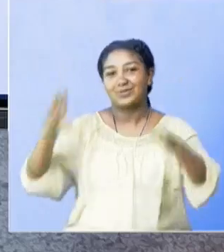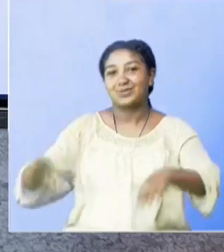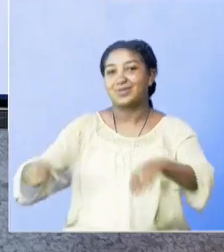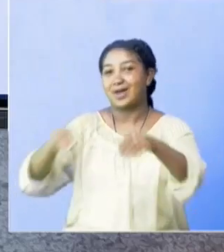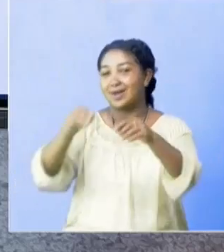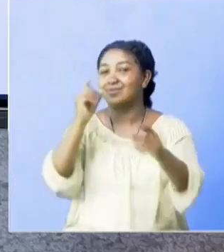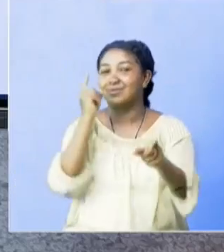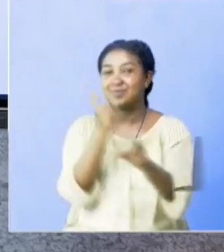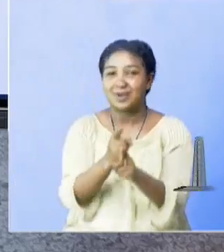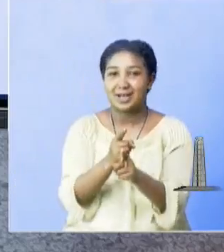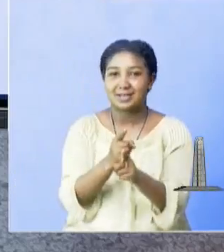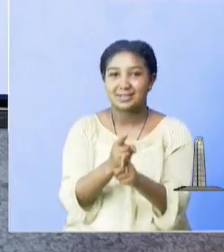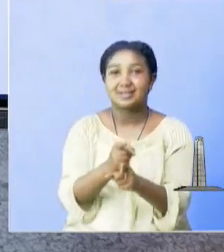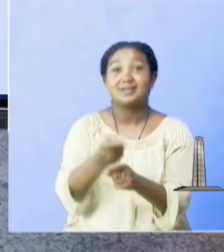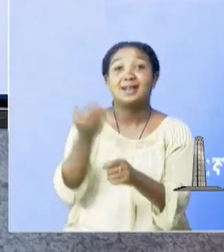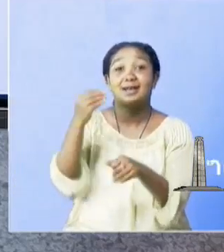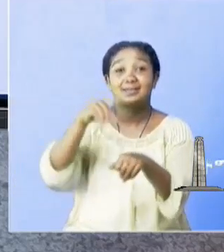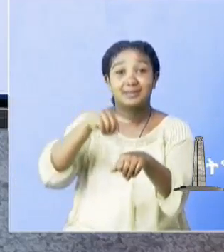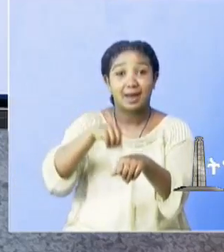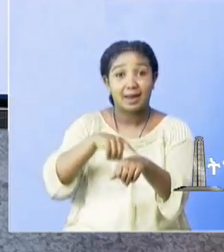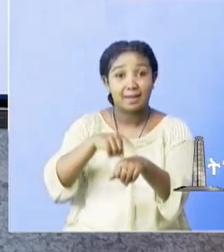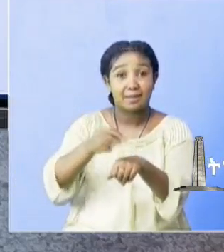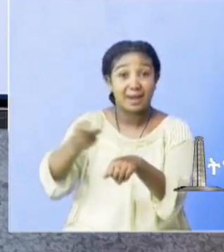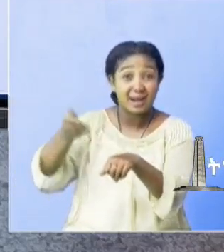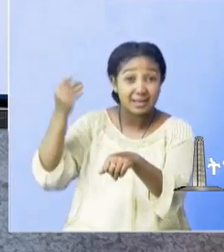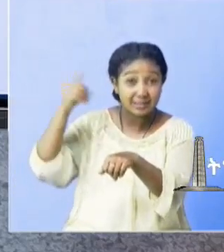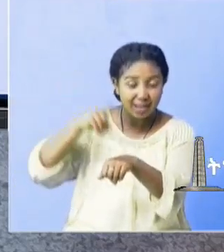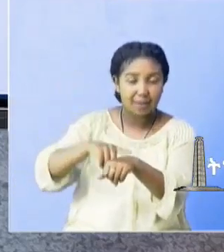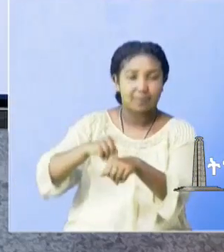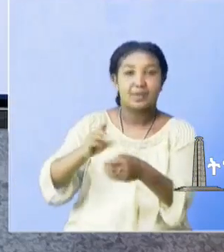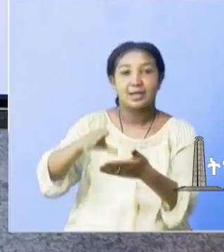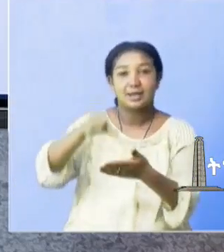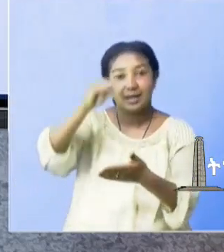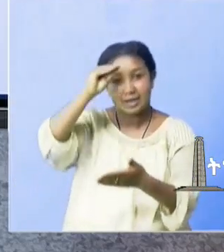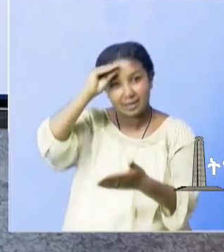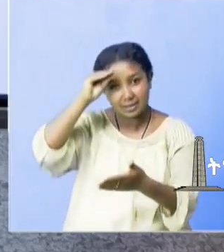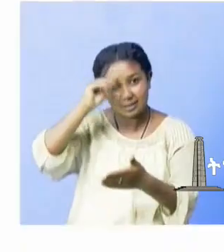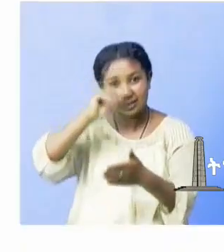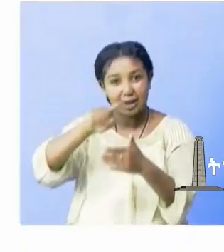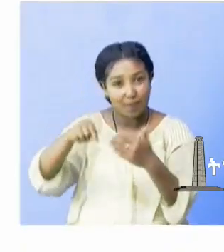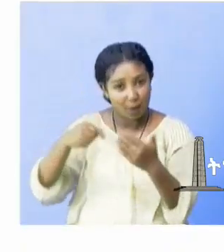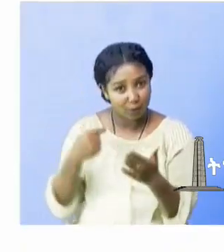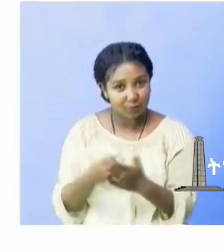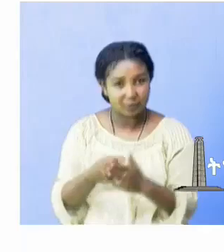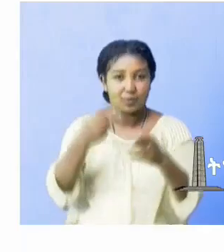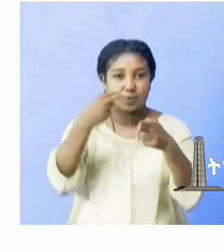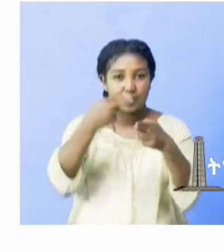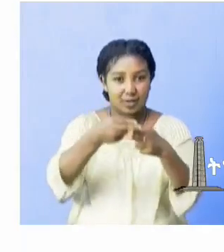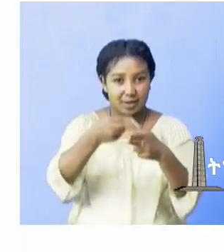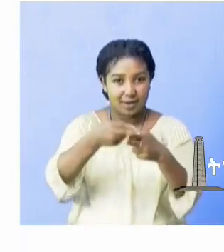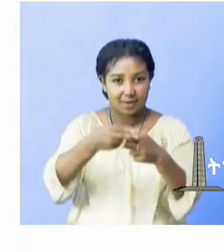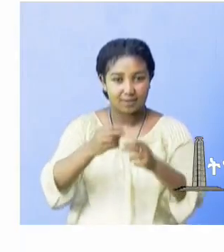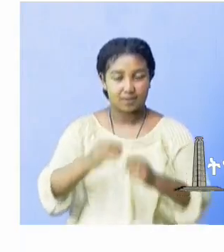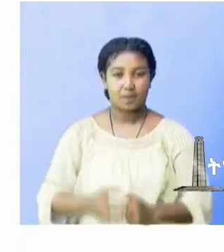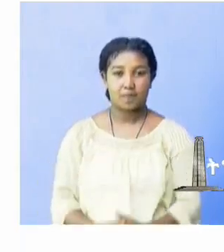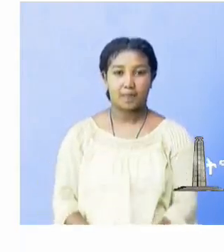are correct. Last time, in previous time, we were learning about noun